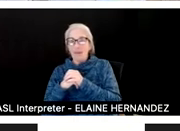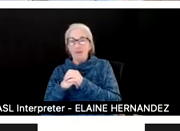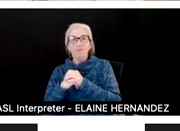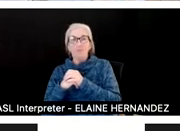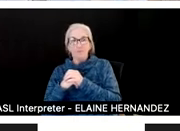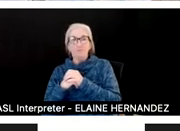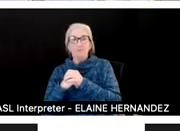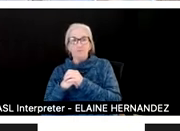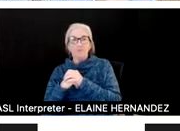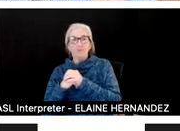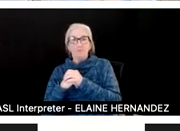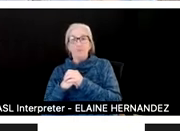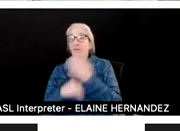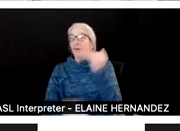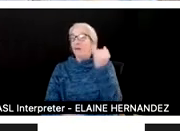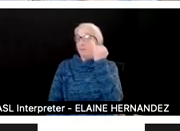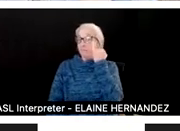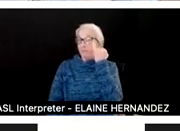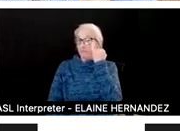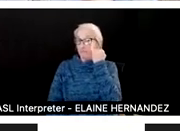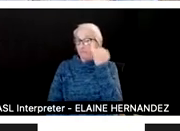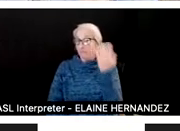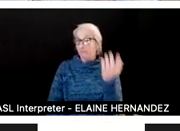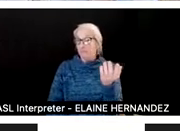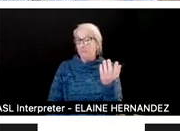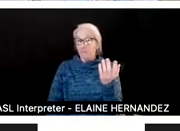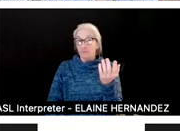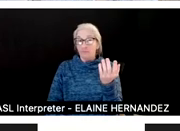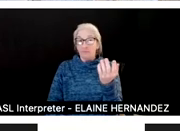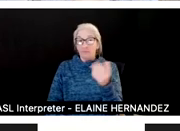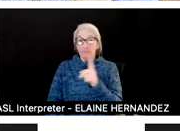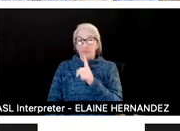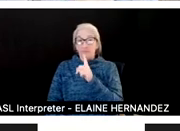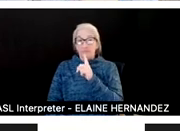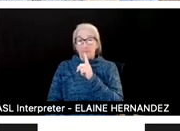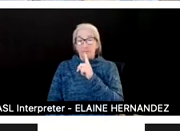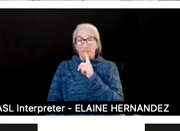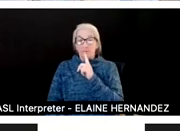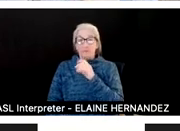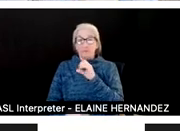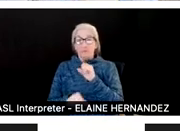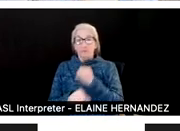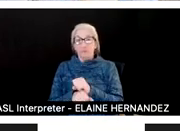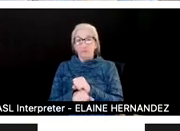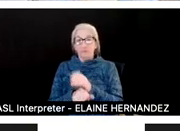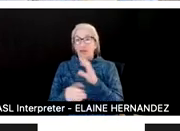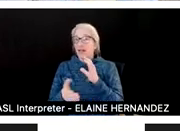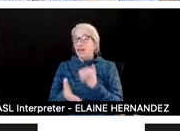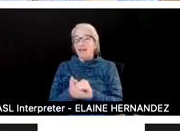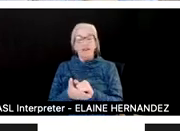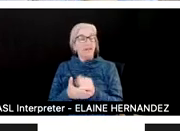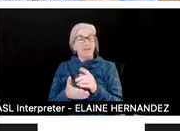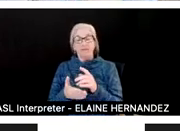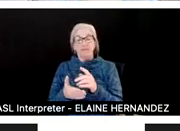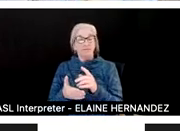Okay. So, this applies actually to any type of discrimination, not